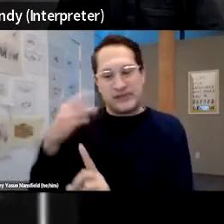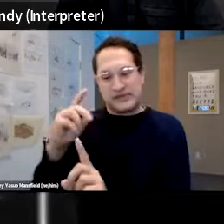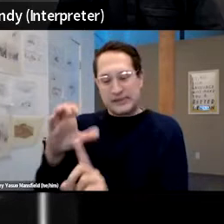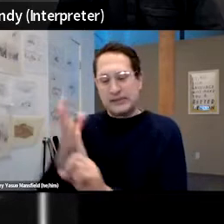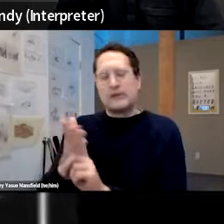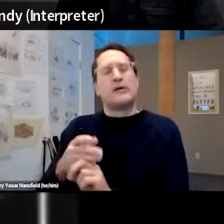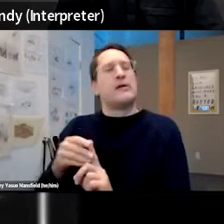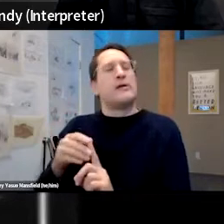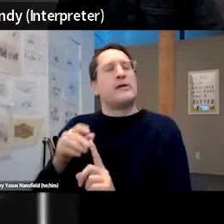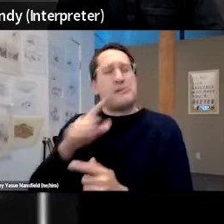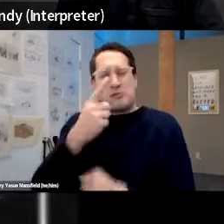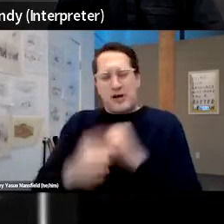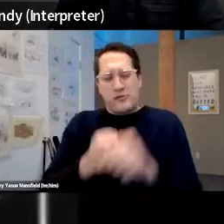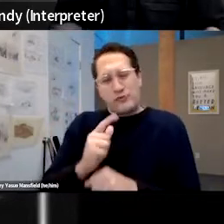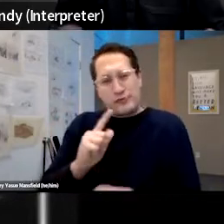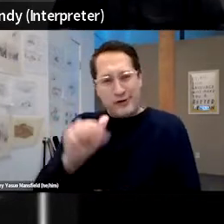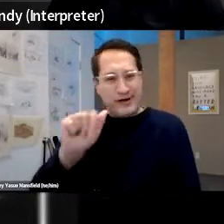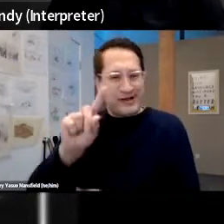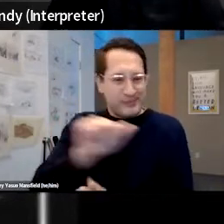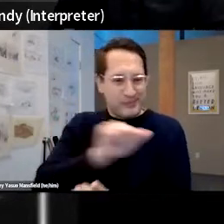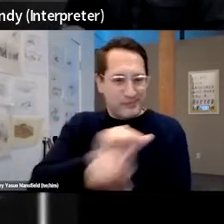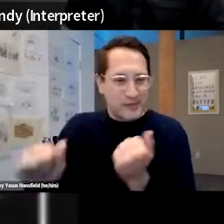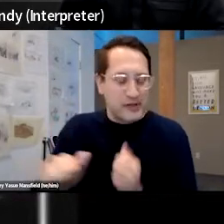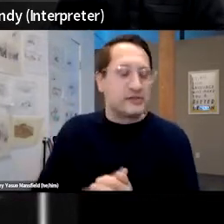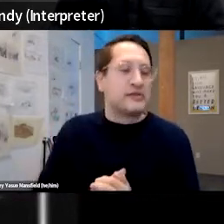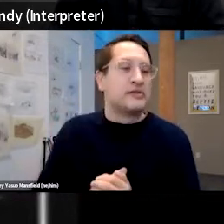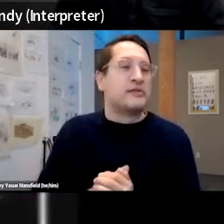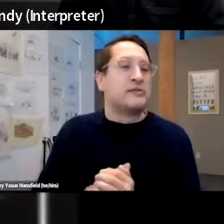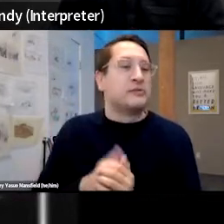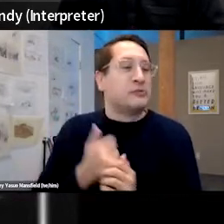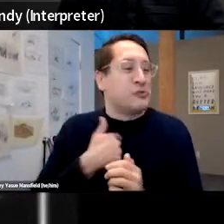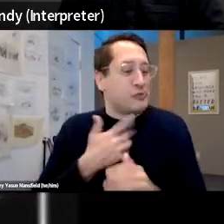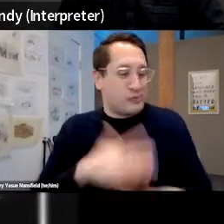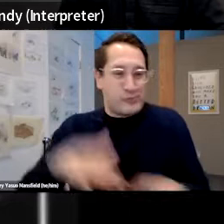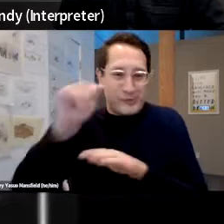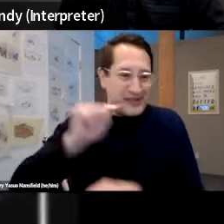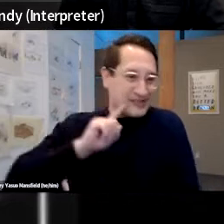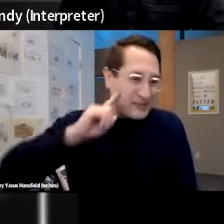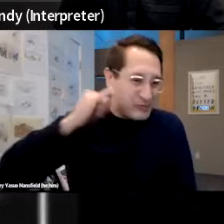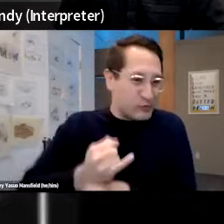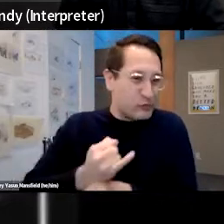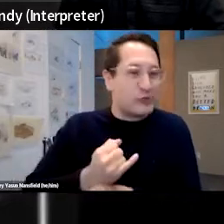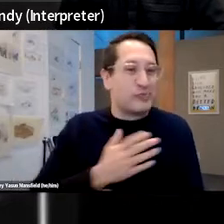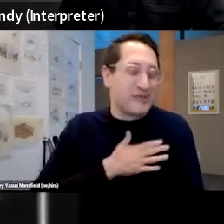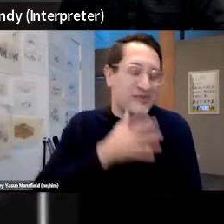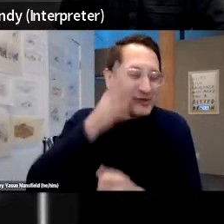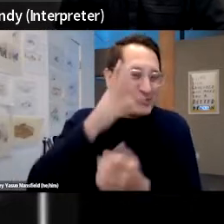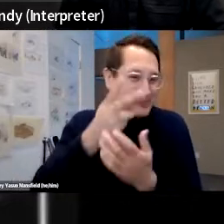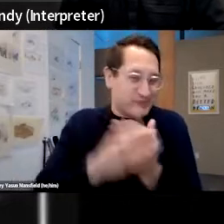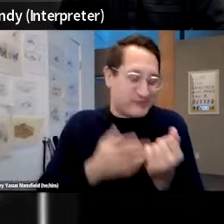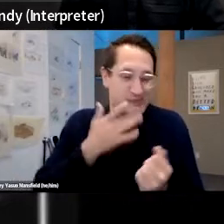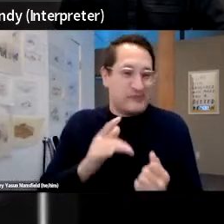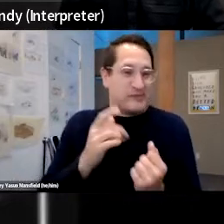movement in Washington, DC. You know, 1 year later, the ADA was passed. And I grew up at a school for the